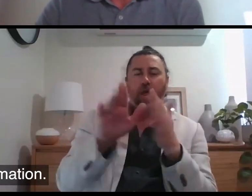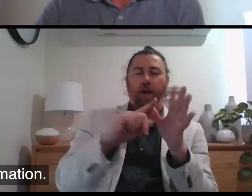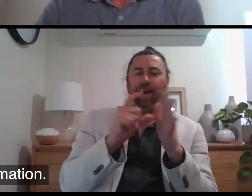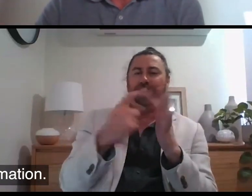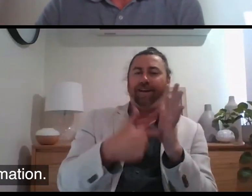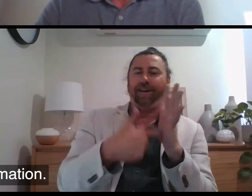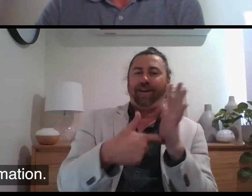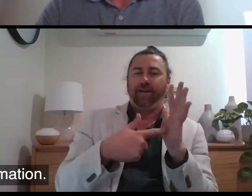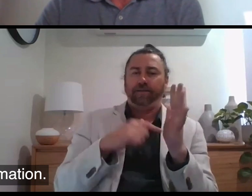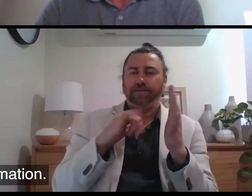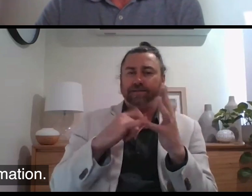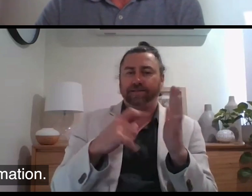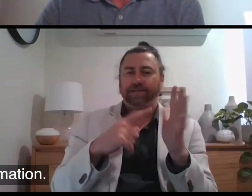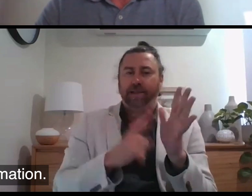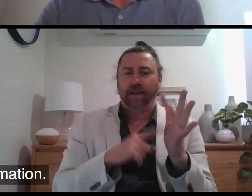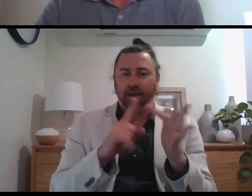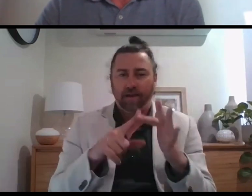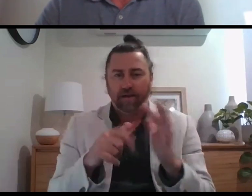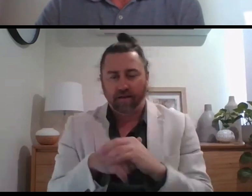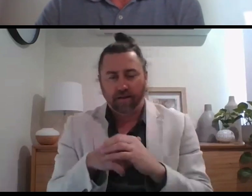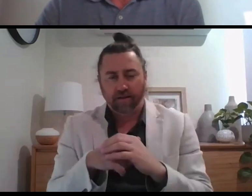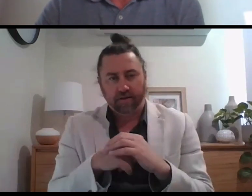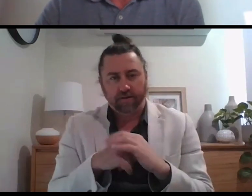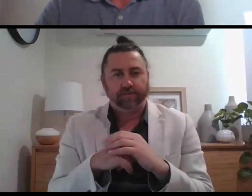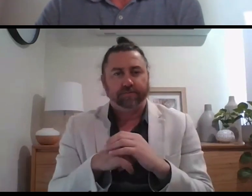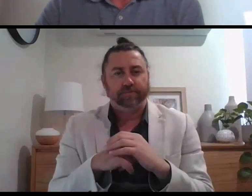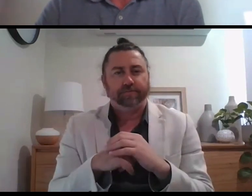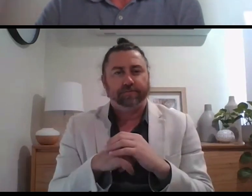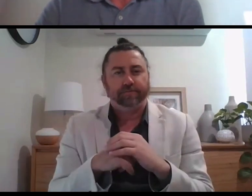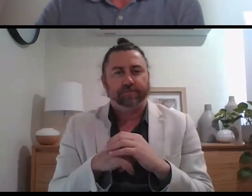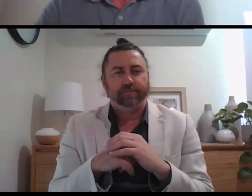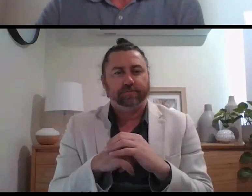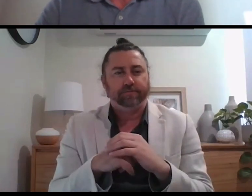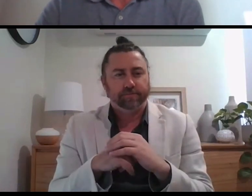seeking qualitative information.